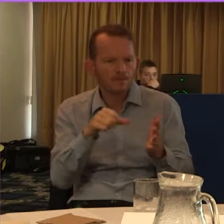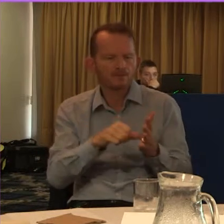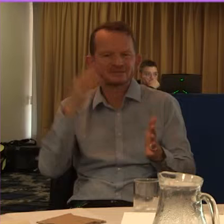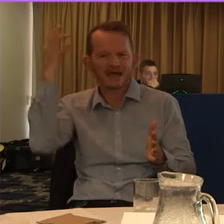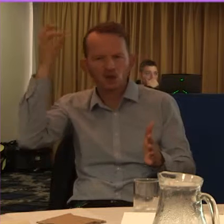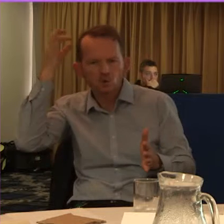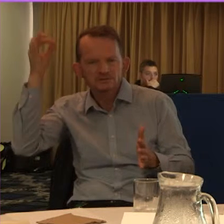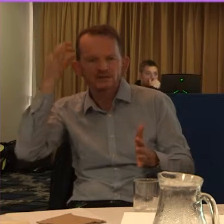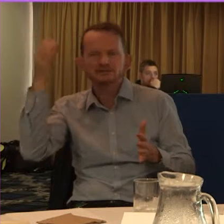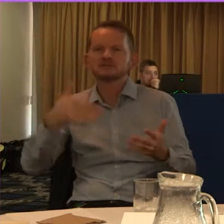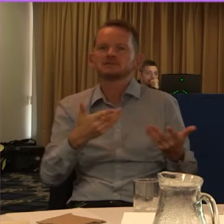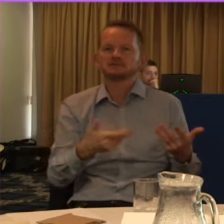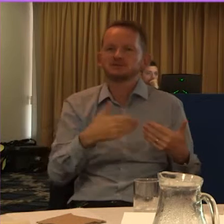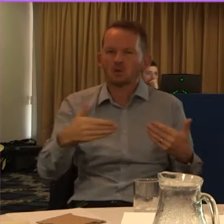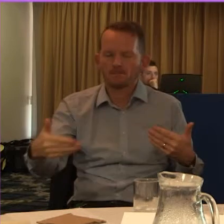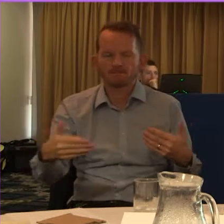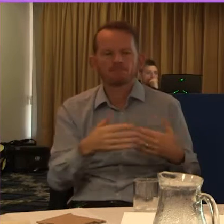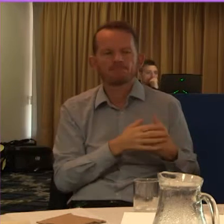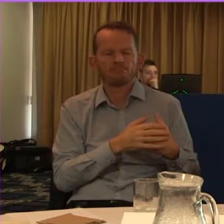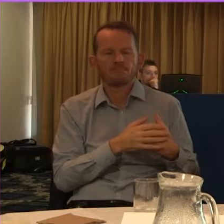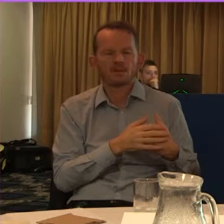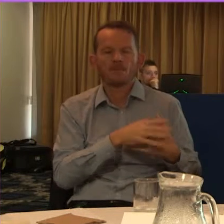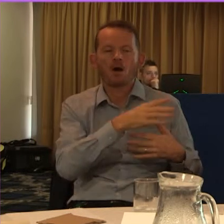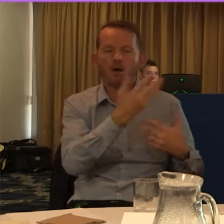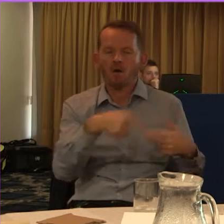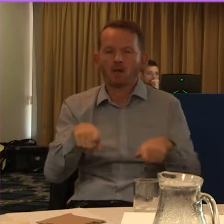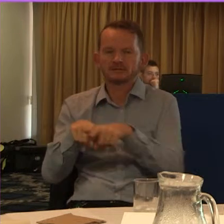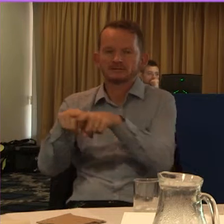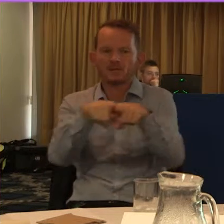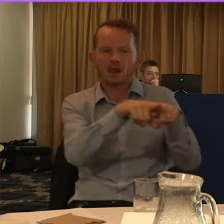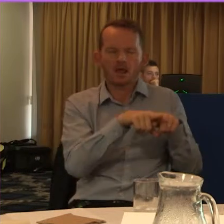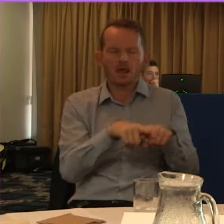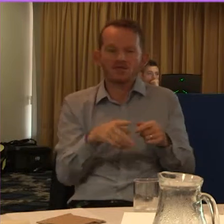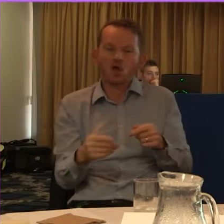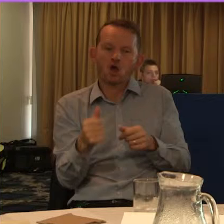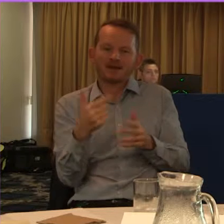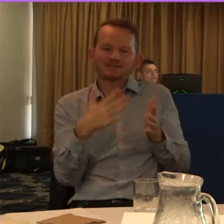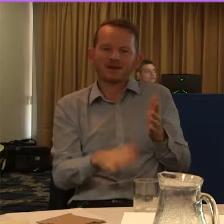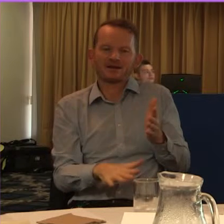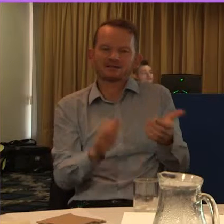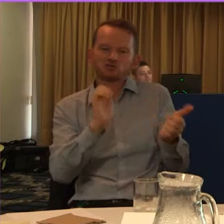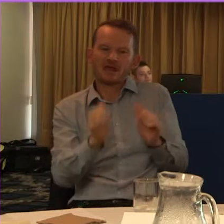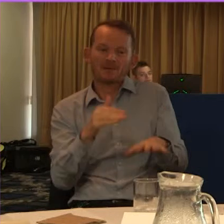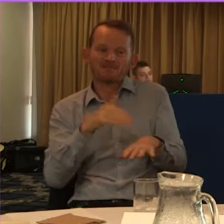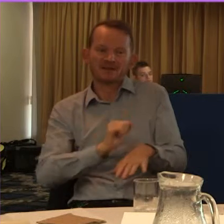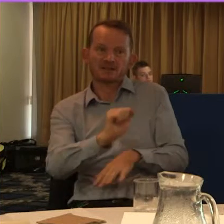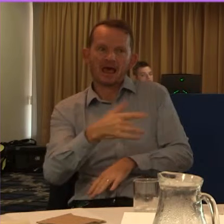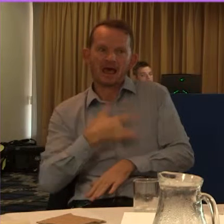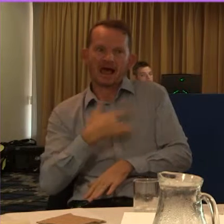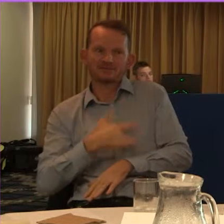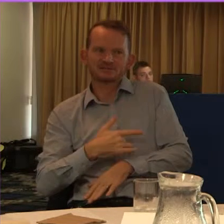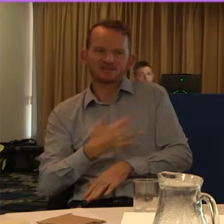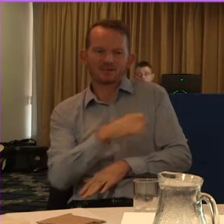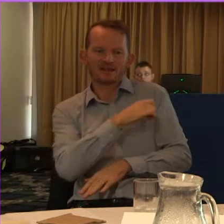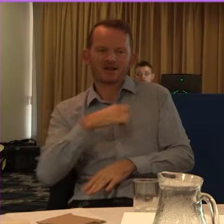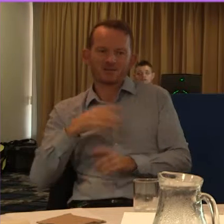problems, psychosis, and so on. But what they all have in common is how our early experiences shape our lives, and from a clinical